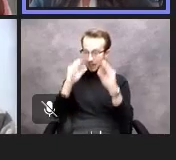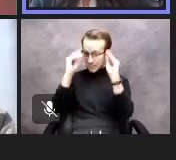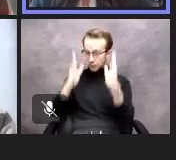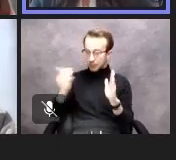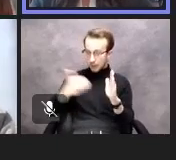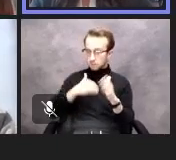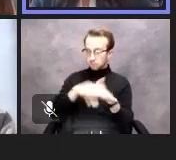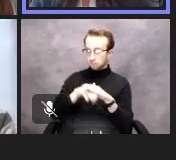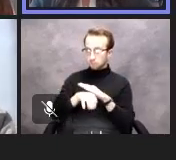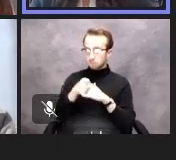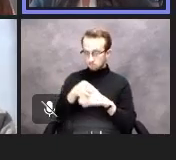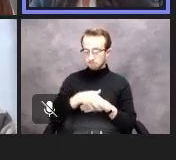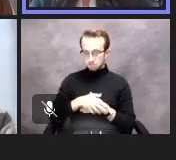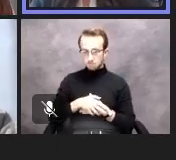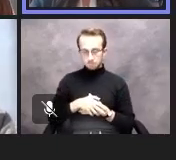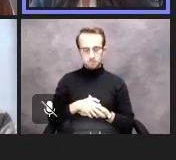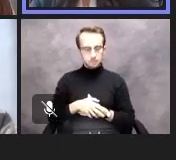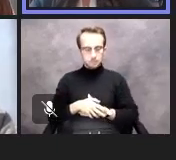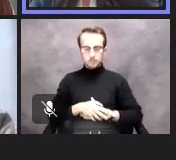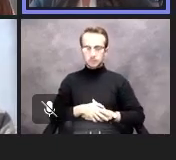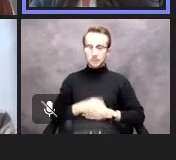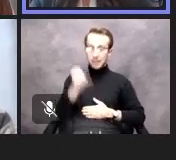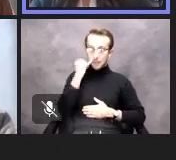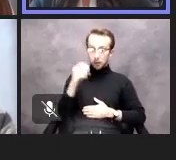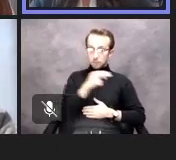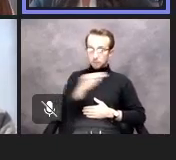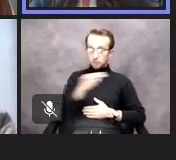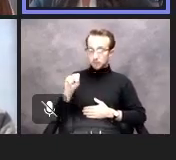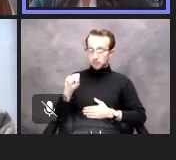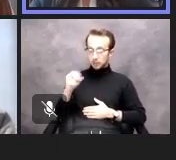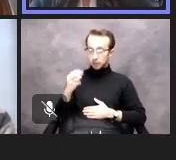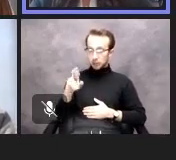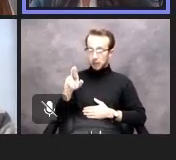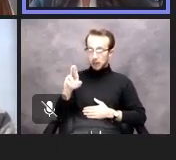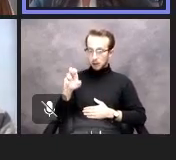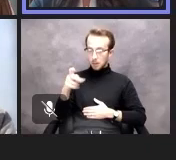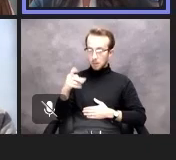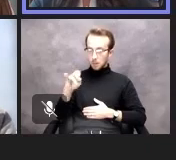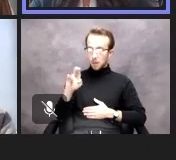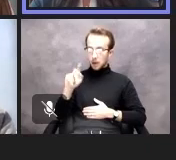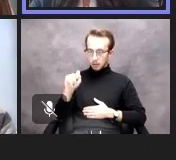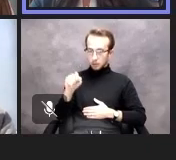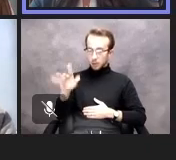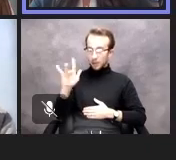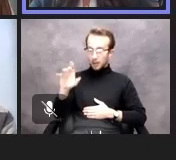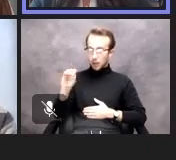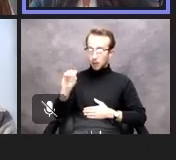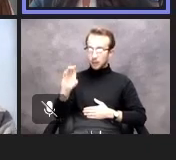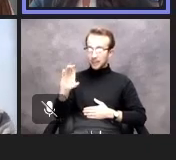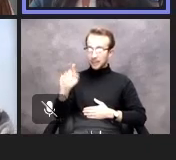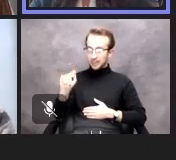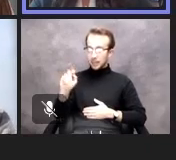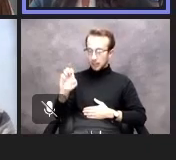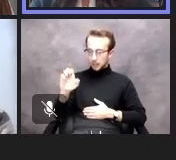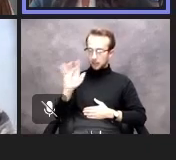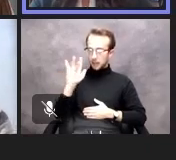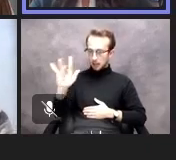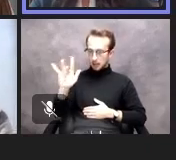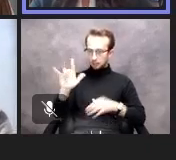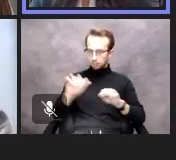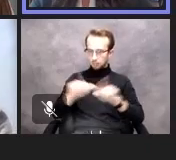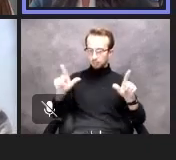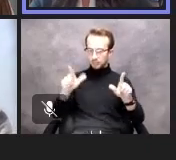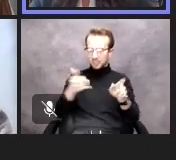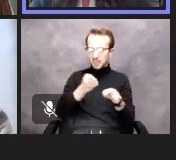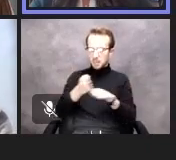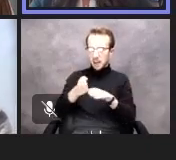it. And if you go to SharePoint, you can get there when you click on OCTE. And then this is the main homepage, the